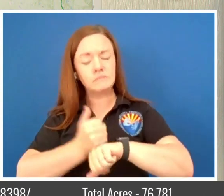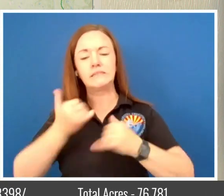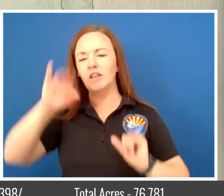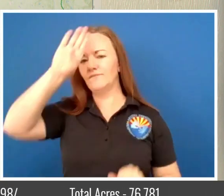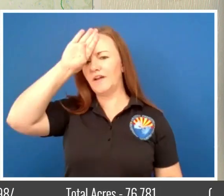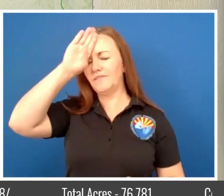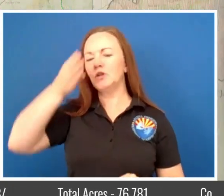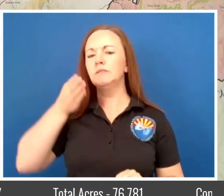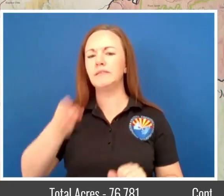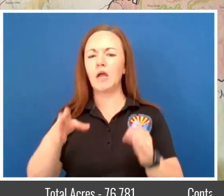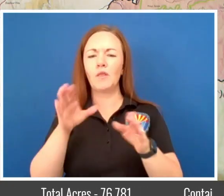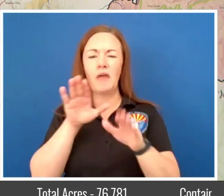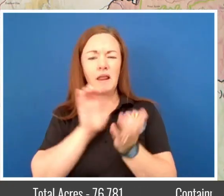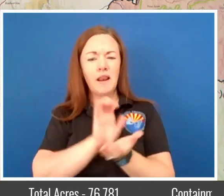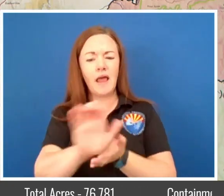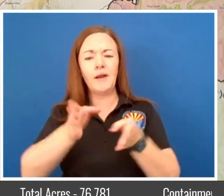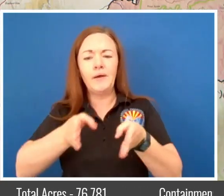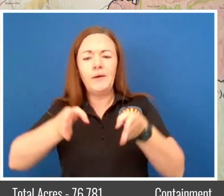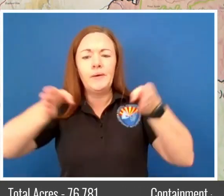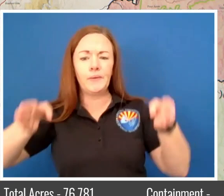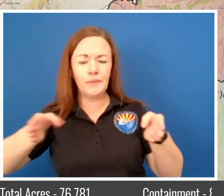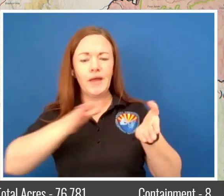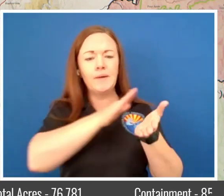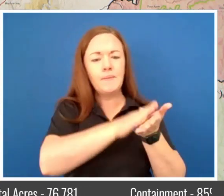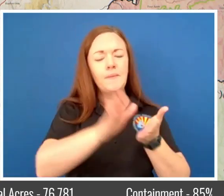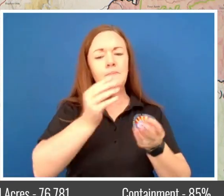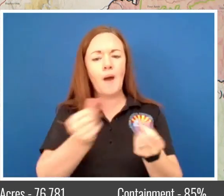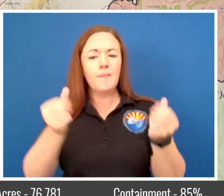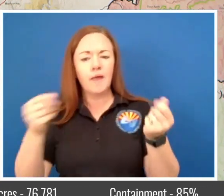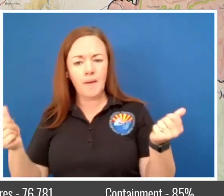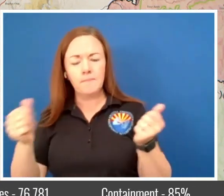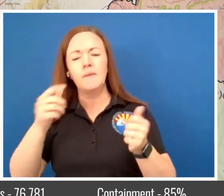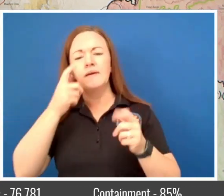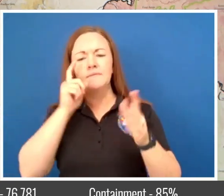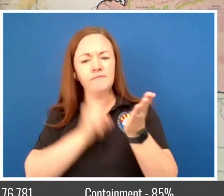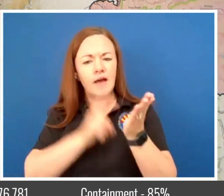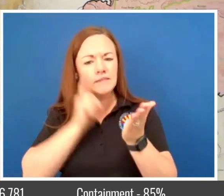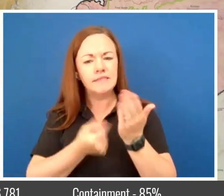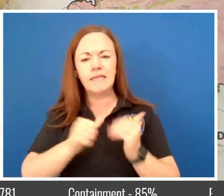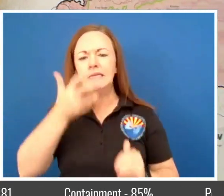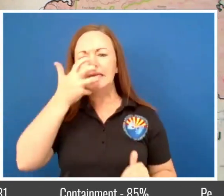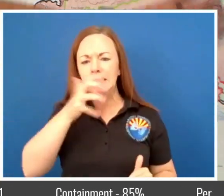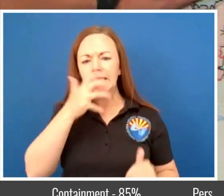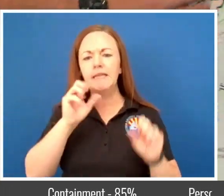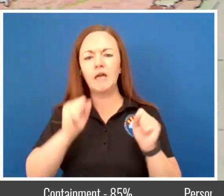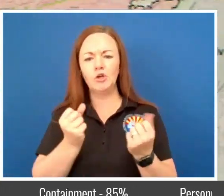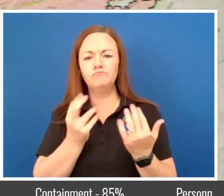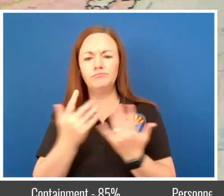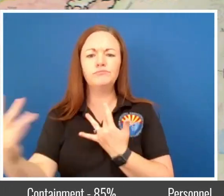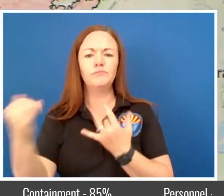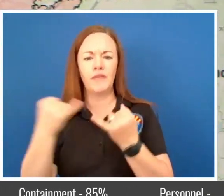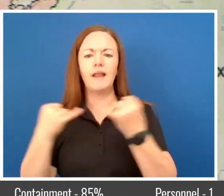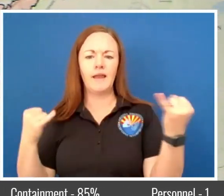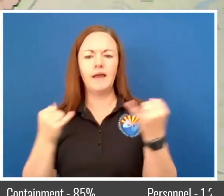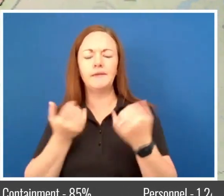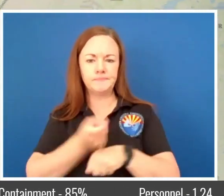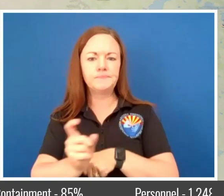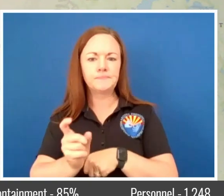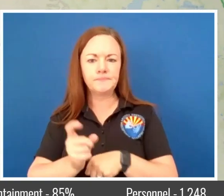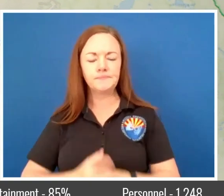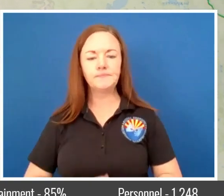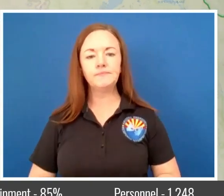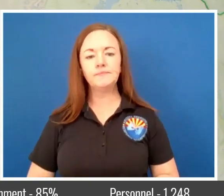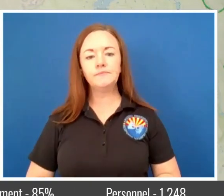that line, securing it, and mopping up and taking care of any heat that could threaten that line. Down here in